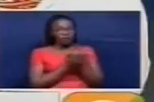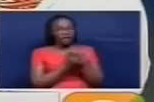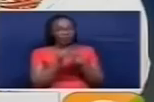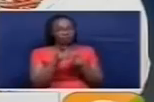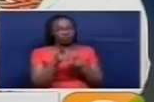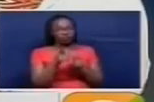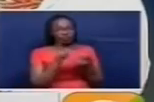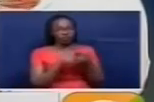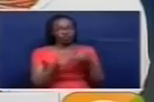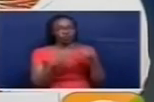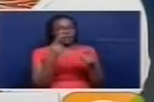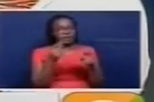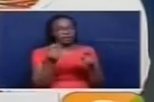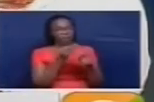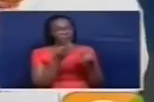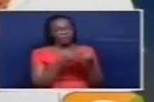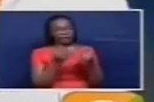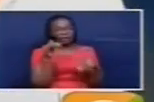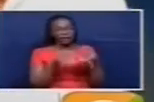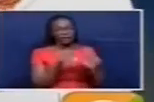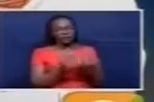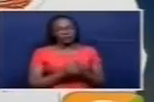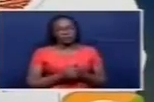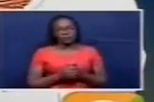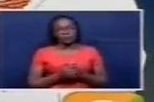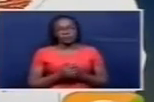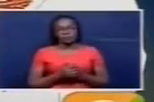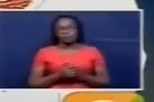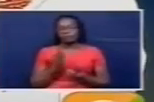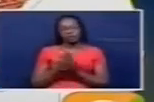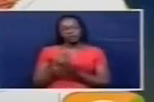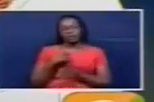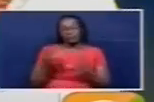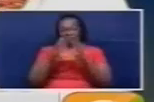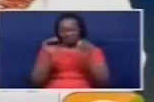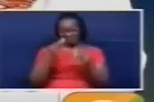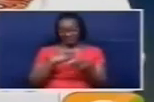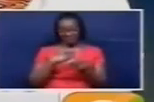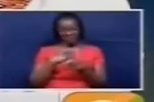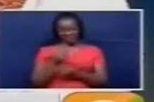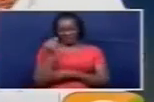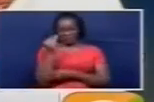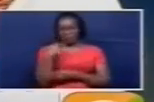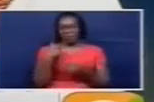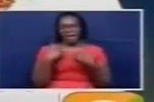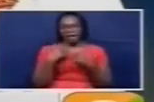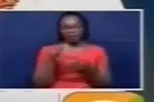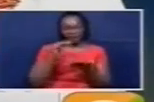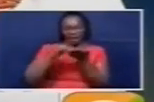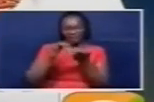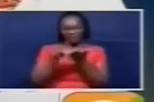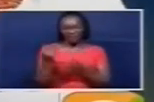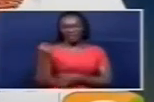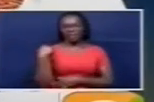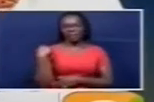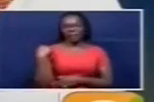towards the August polls? I don't have that big budget. My budget is very small. I have an M-Pesa pay bill number. I think I'm the first candidate in Kenya who was actually